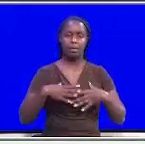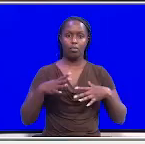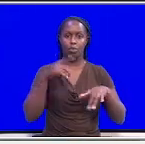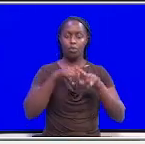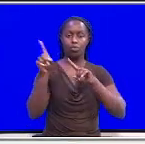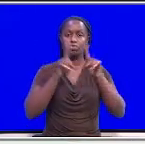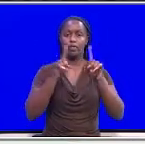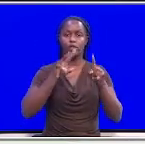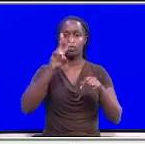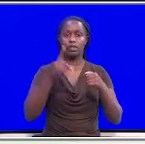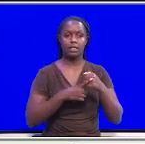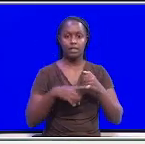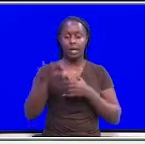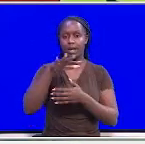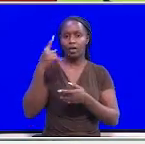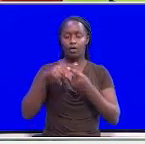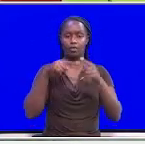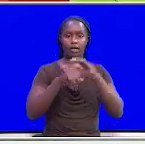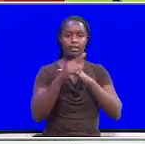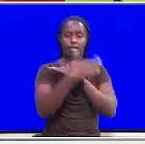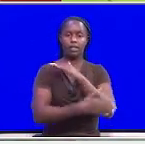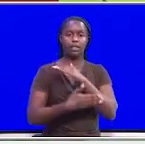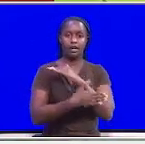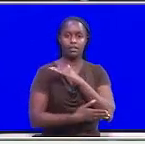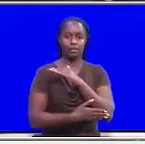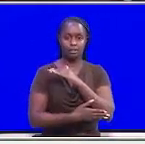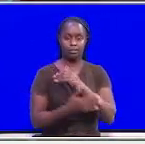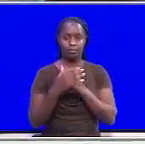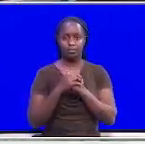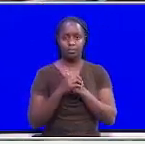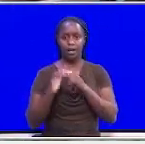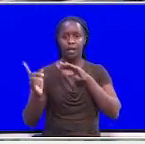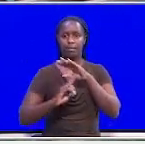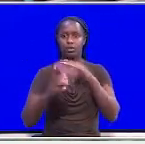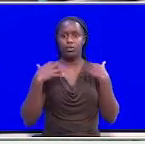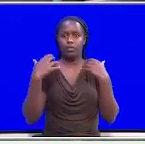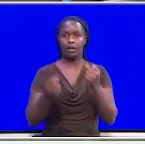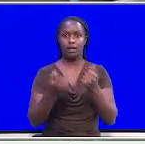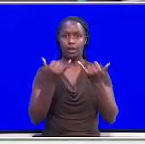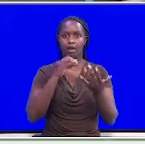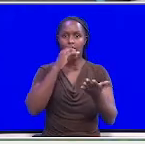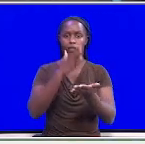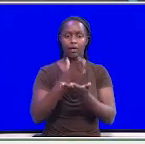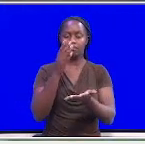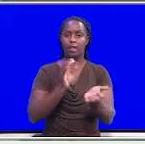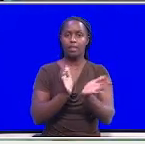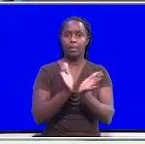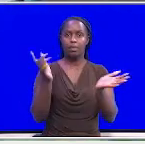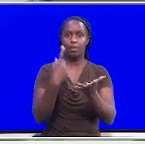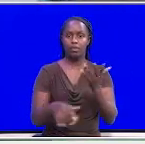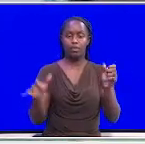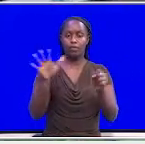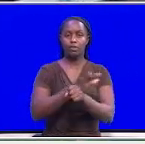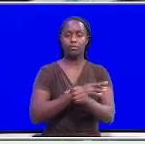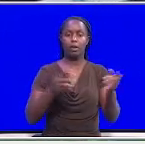26 designated ports of entry across the country. The Ministry of Health has reassured the public that it is fully